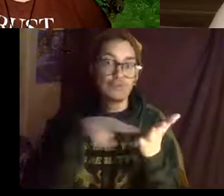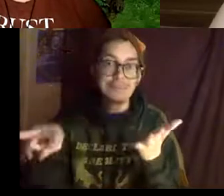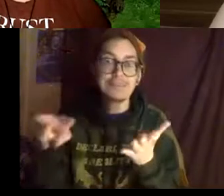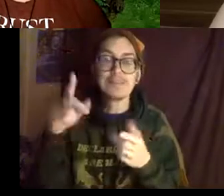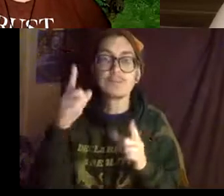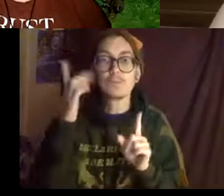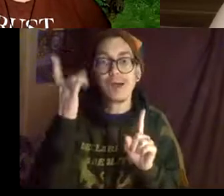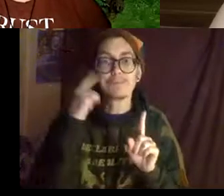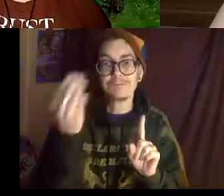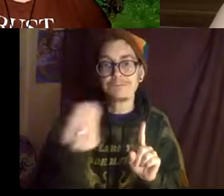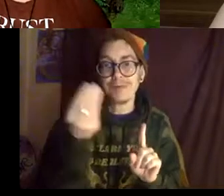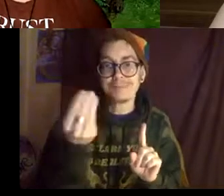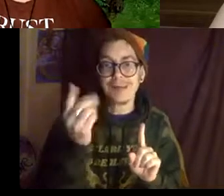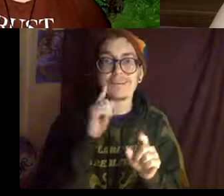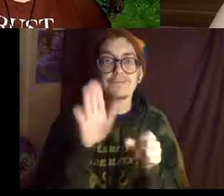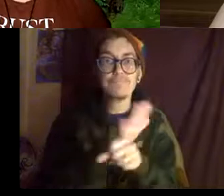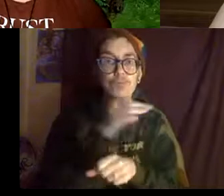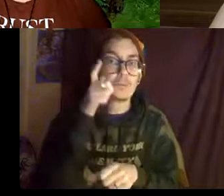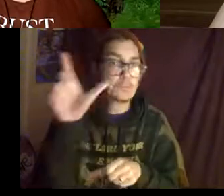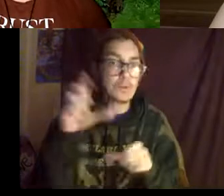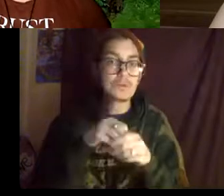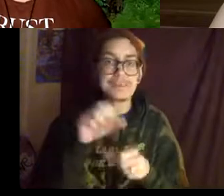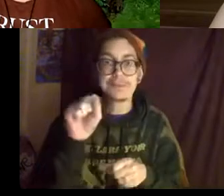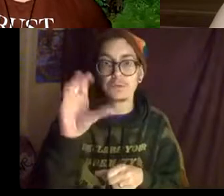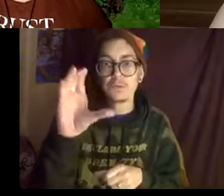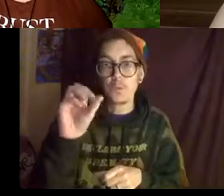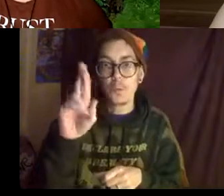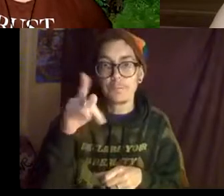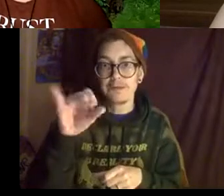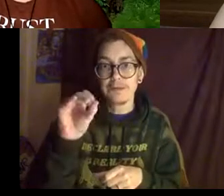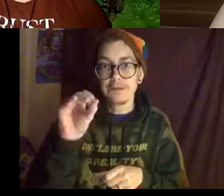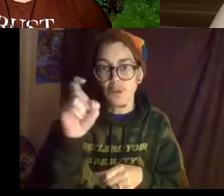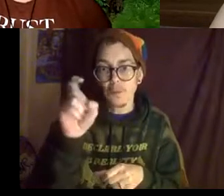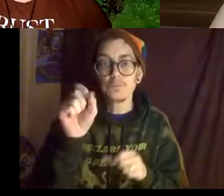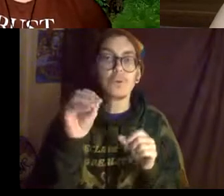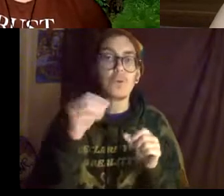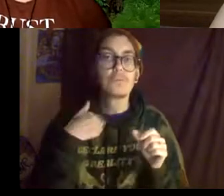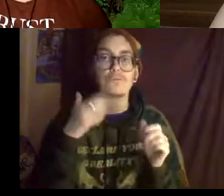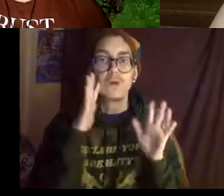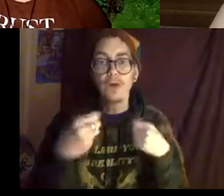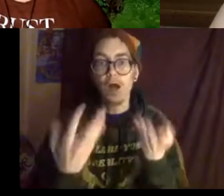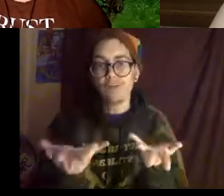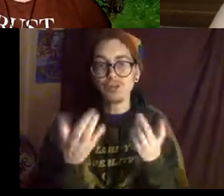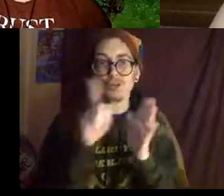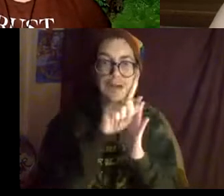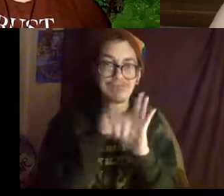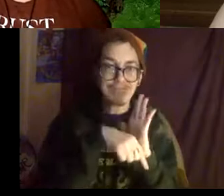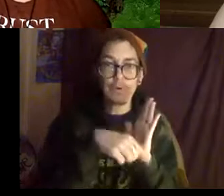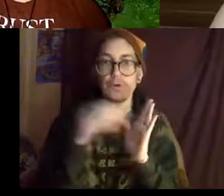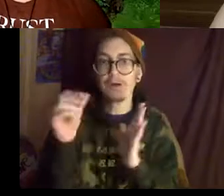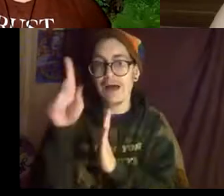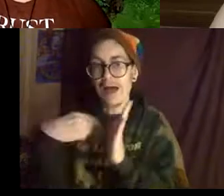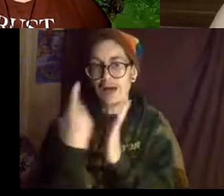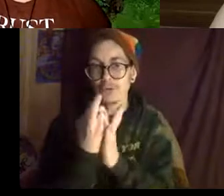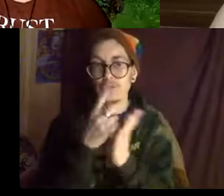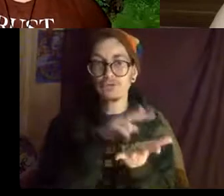now a full moon reading. Monday will be the full moon in Scorpio. So I